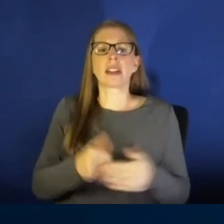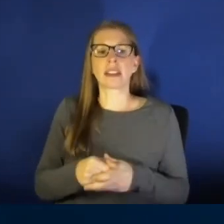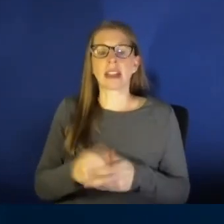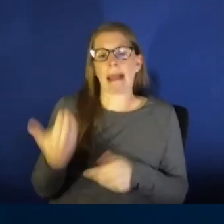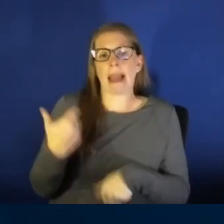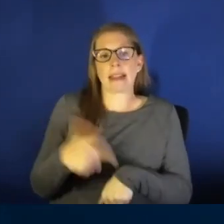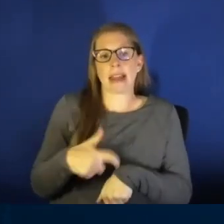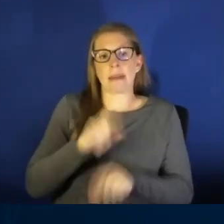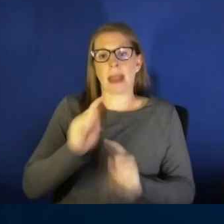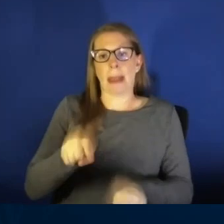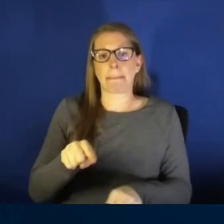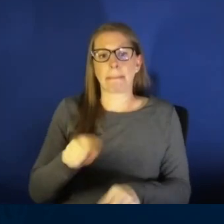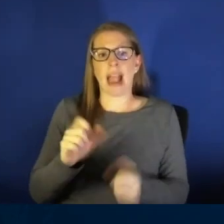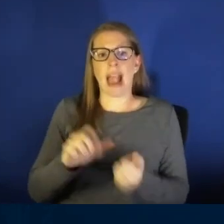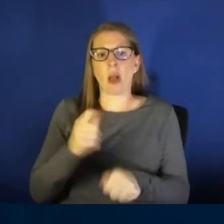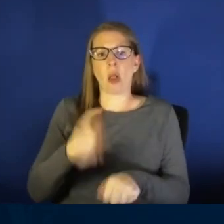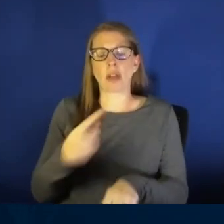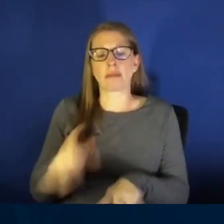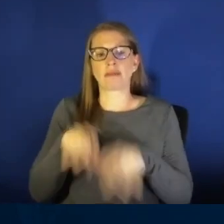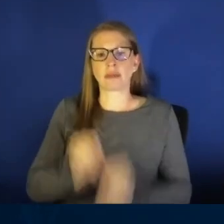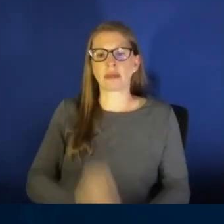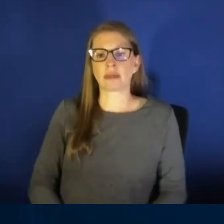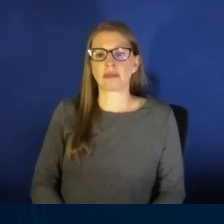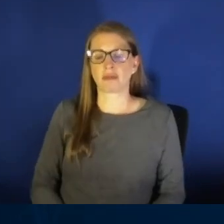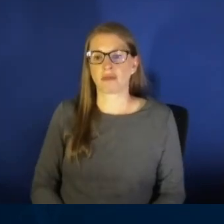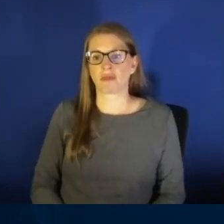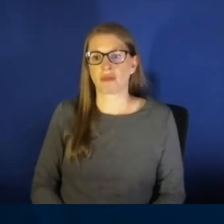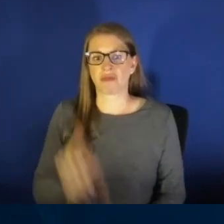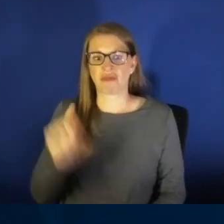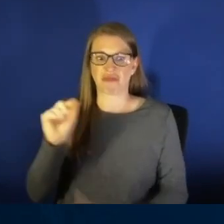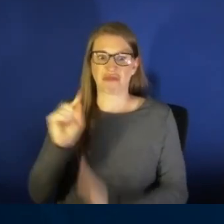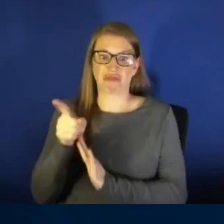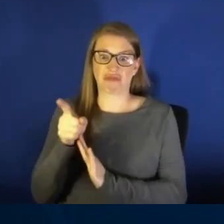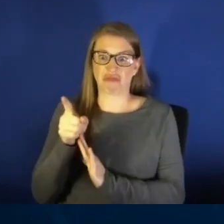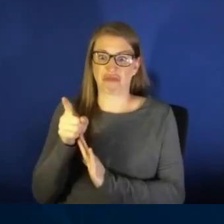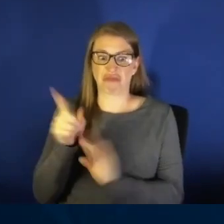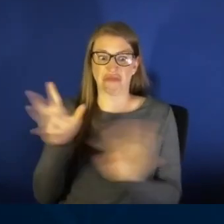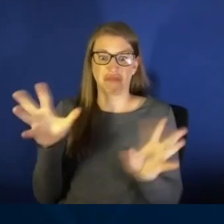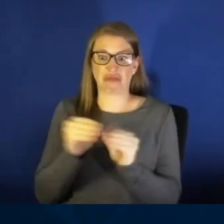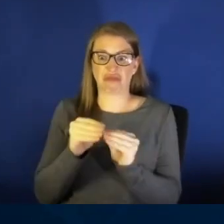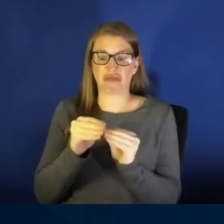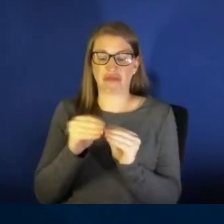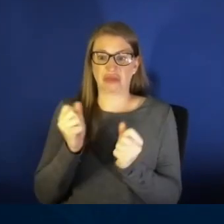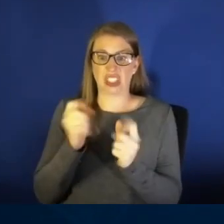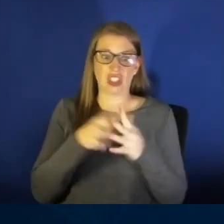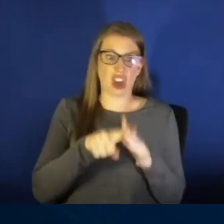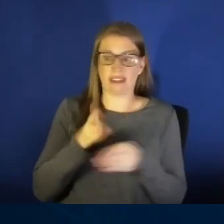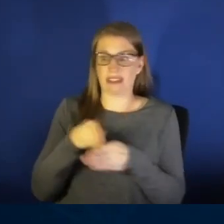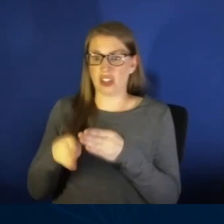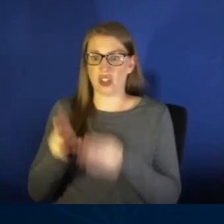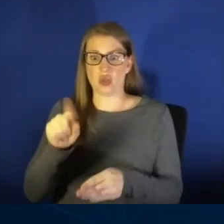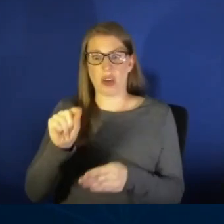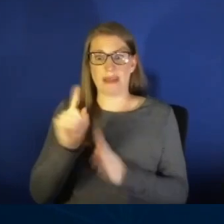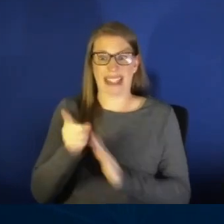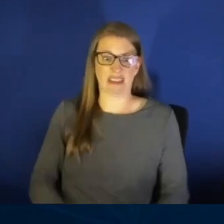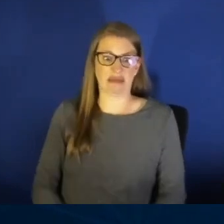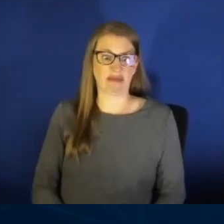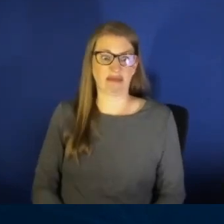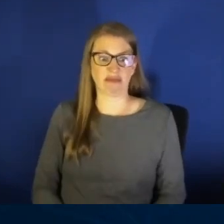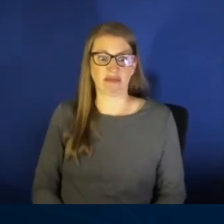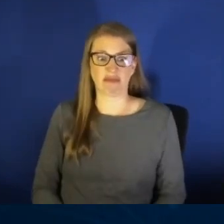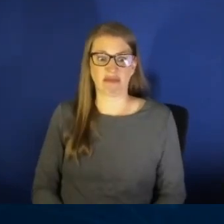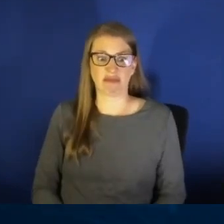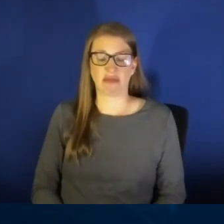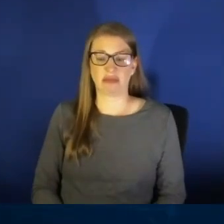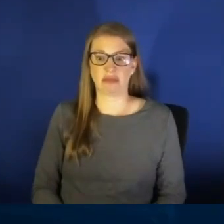your scan, how long did it take? 20 minutes. Everything from Okay. start to finish. 20 minutes. Dr. So V,